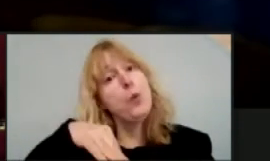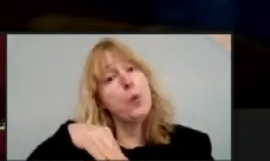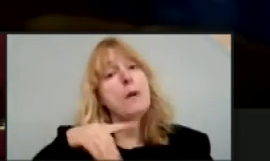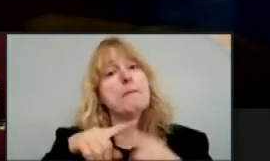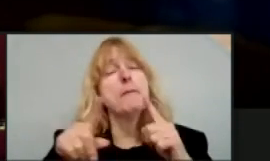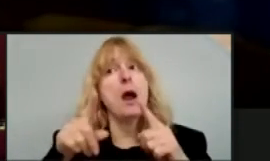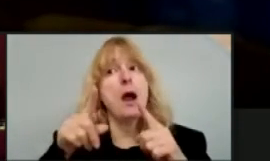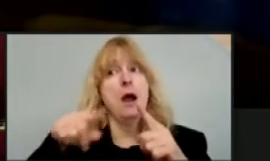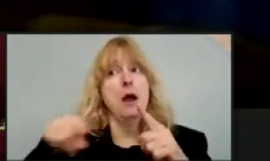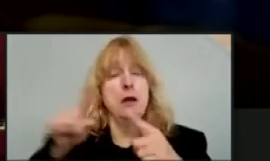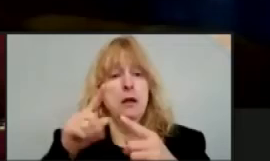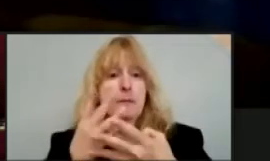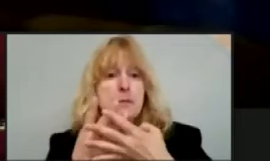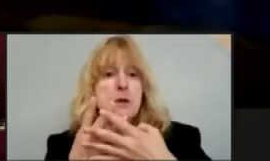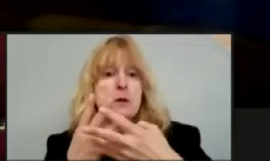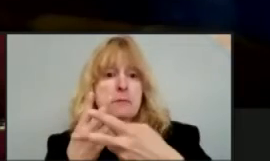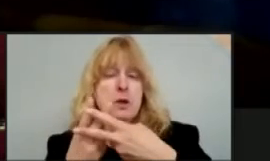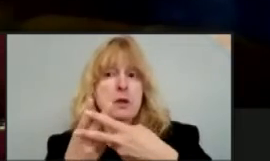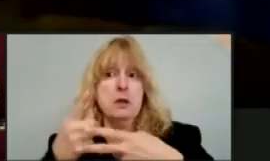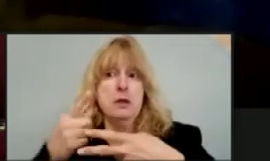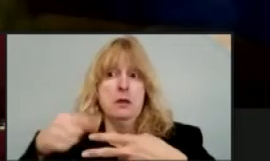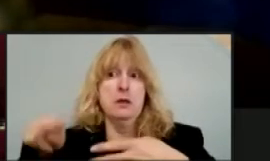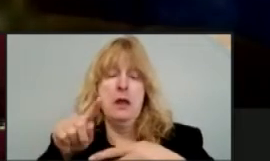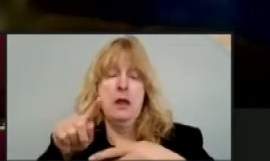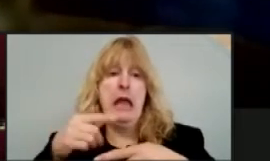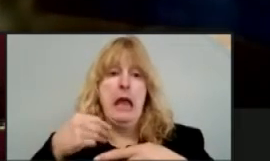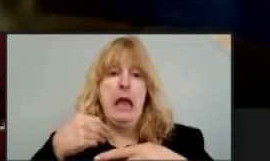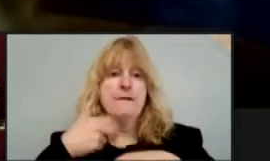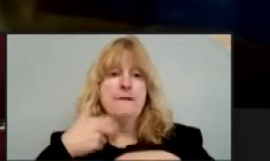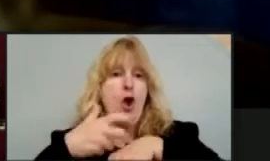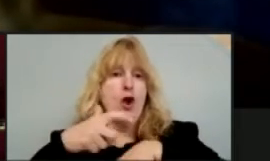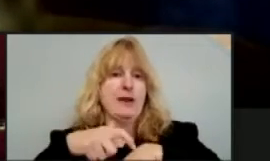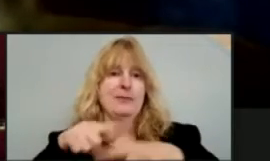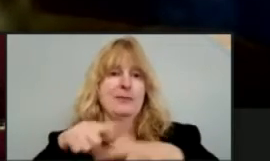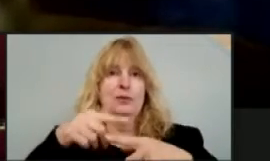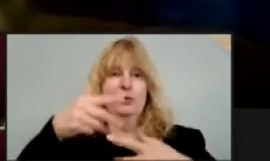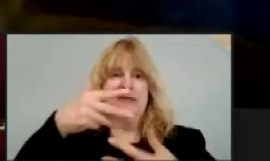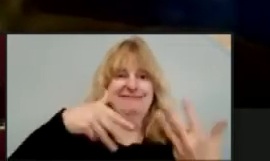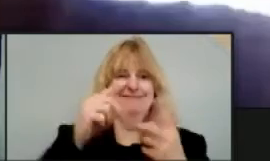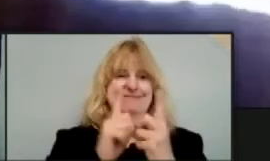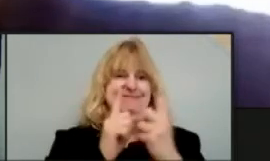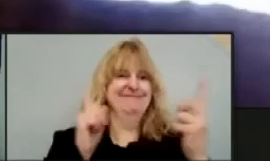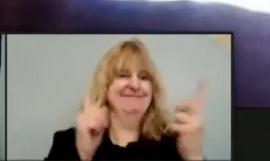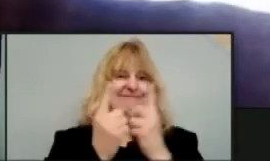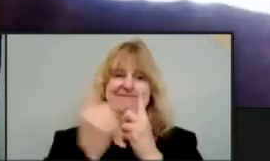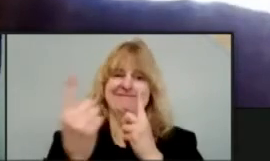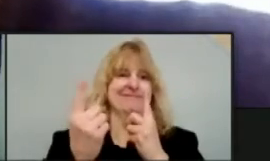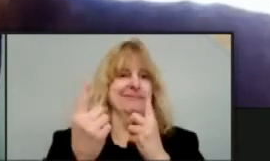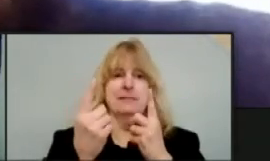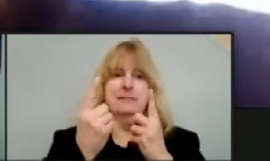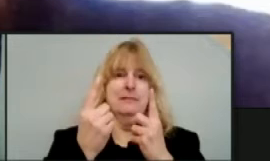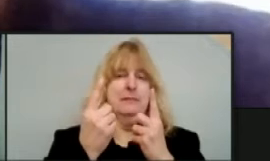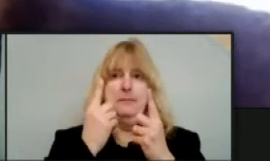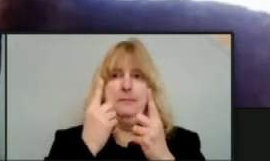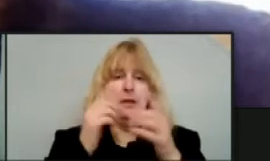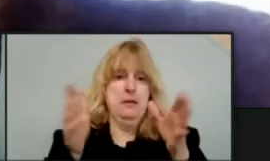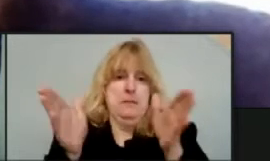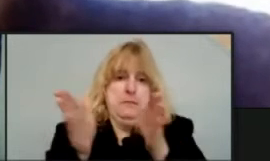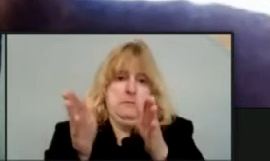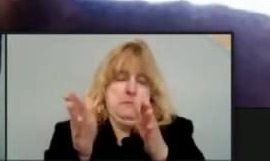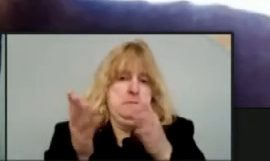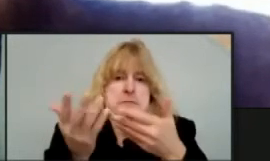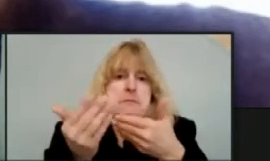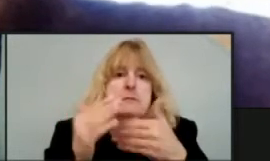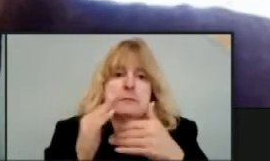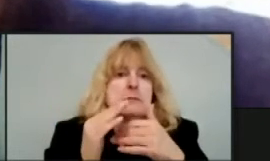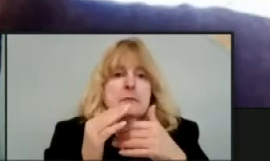population who have had a harder time socially distancing themselves? It's a really great question, and we've had a lot of